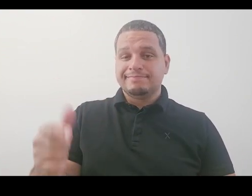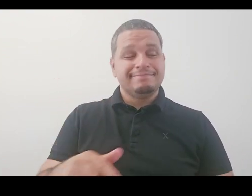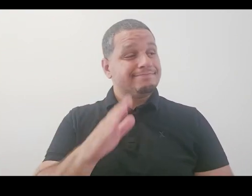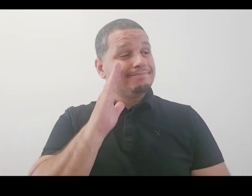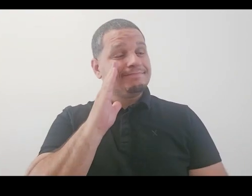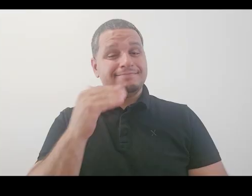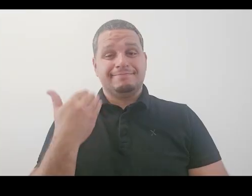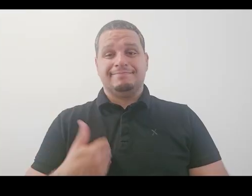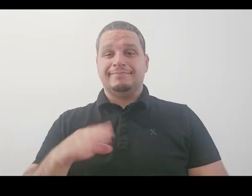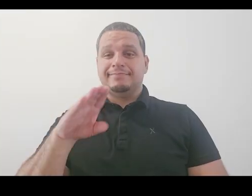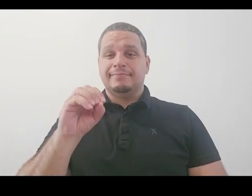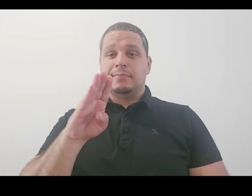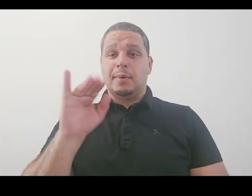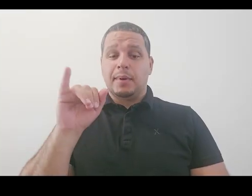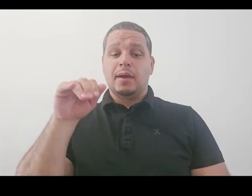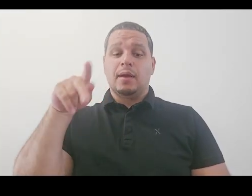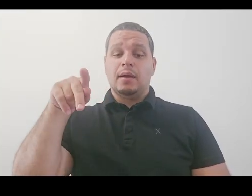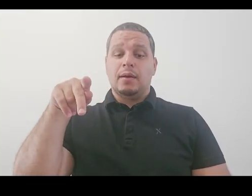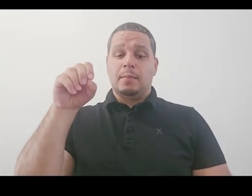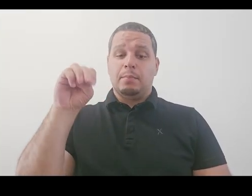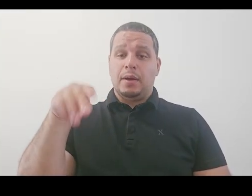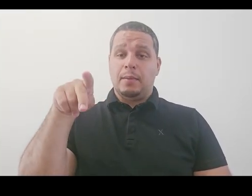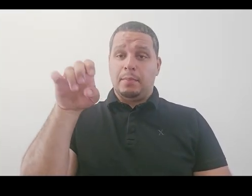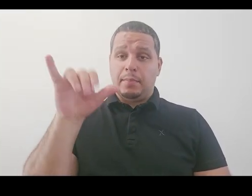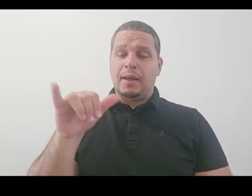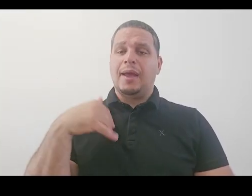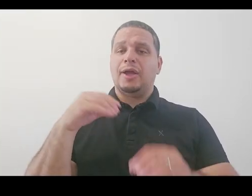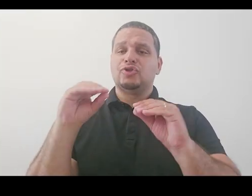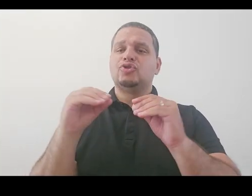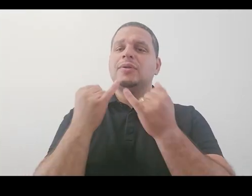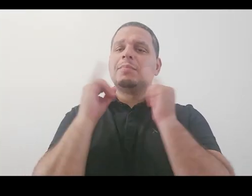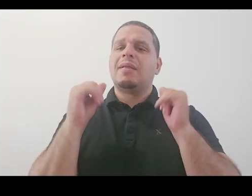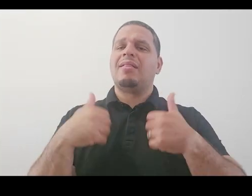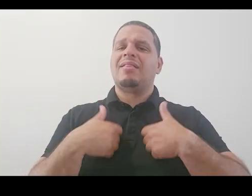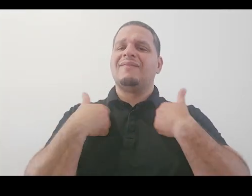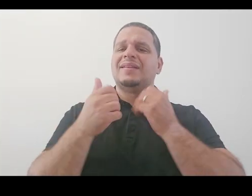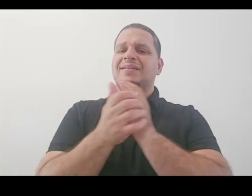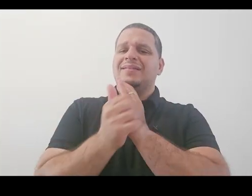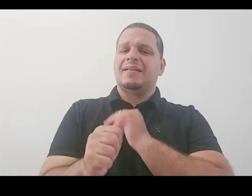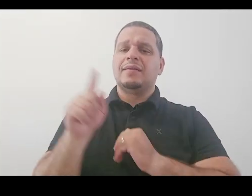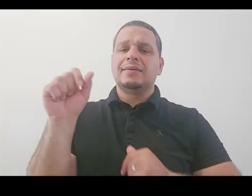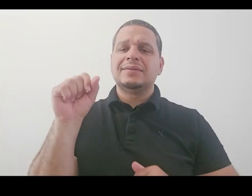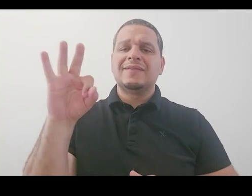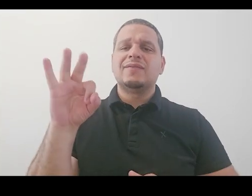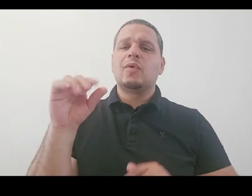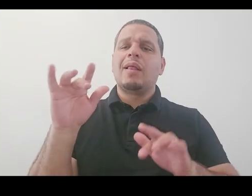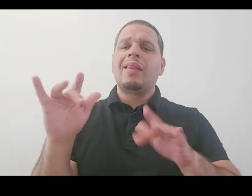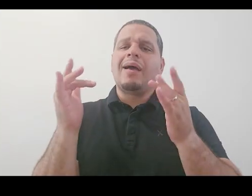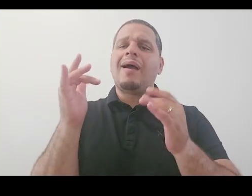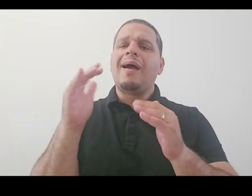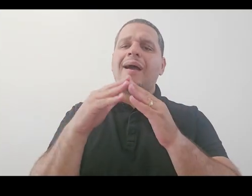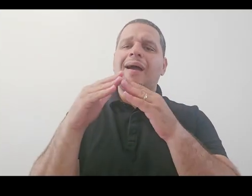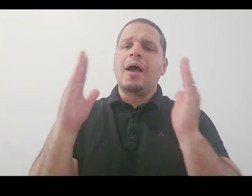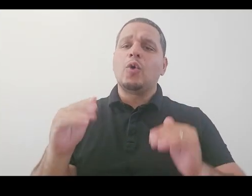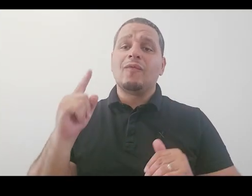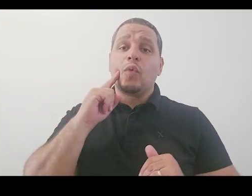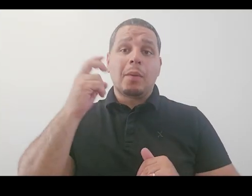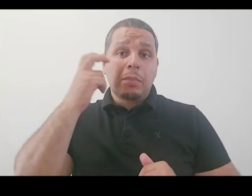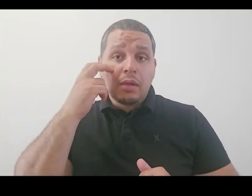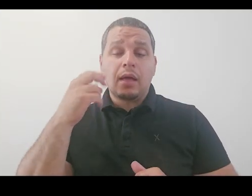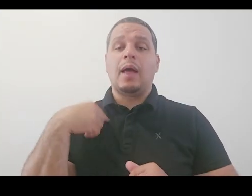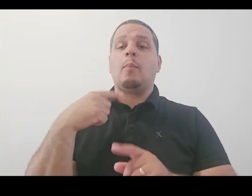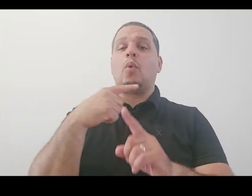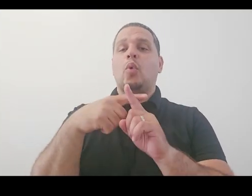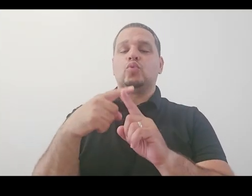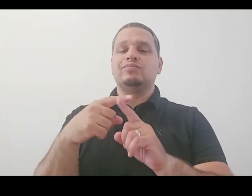Hi, everyone. My name is Bobby Pompey. I teach independent living skills at the San Francisco Lighthouse for the Blind, and I'm also an